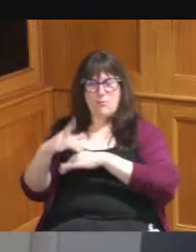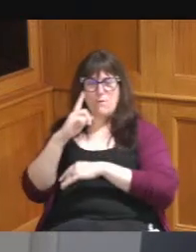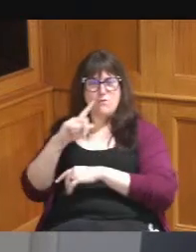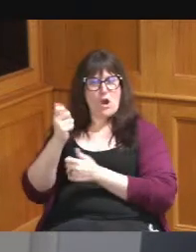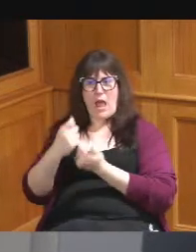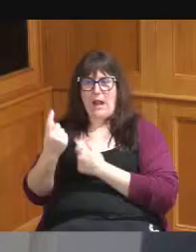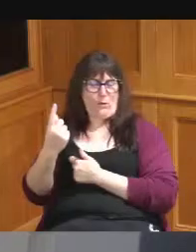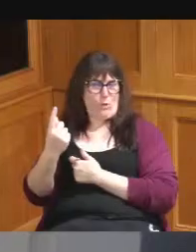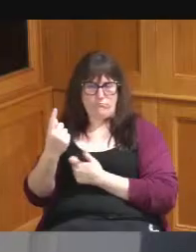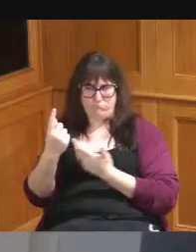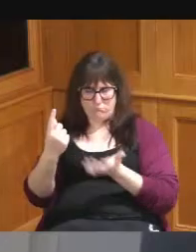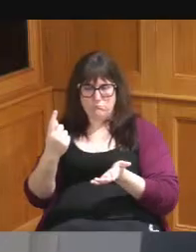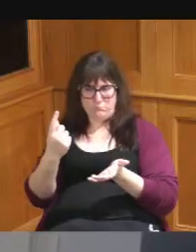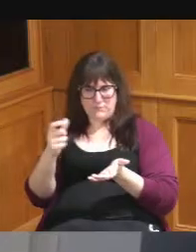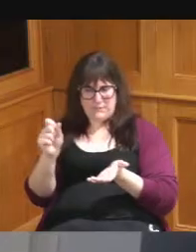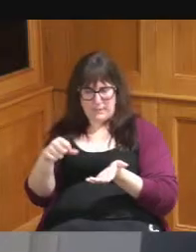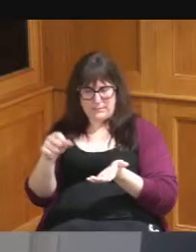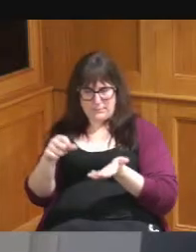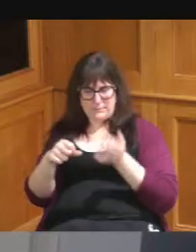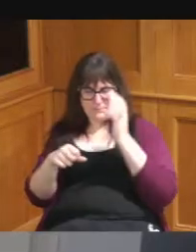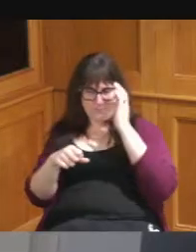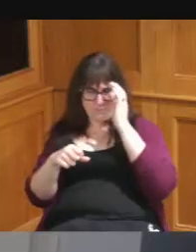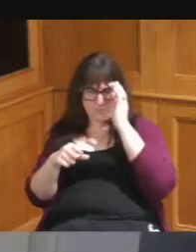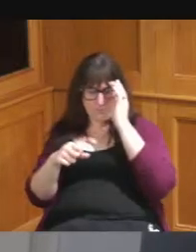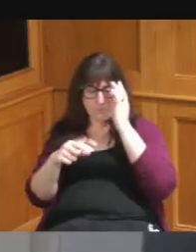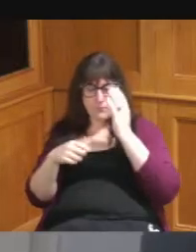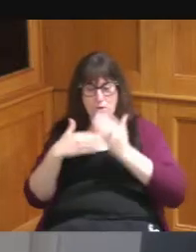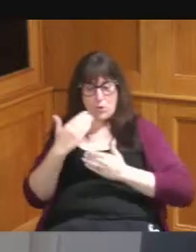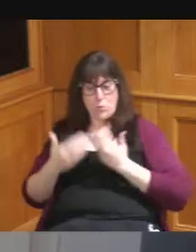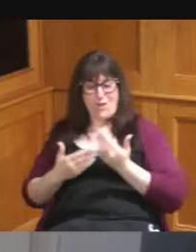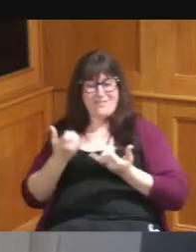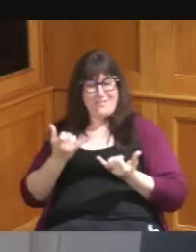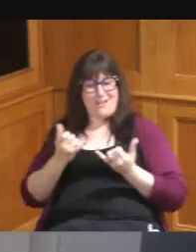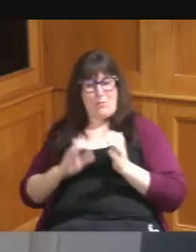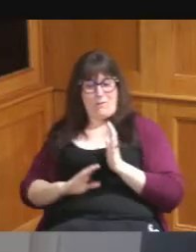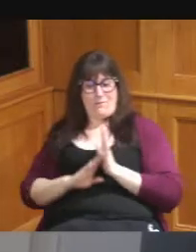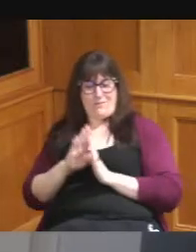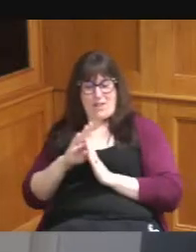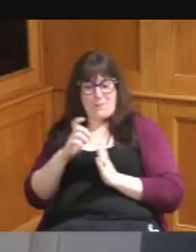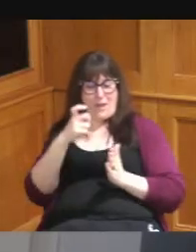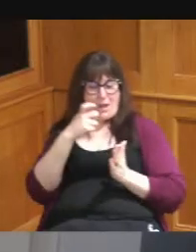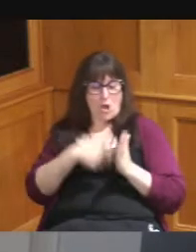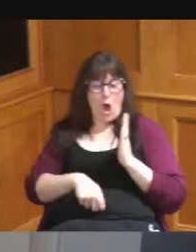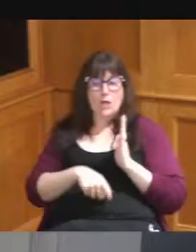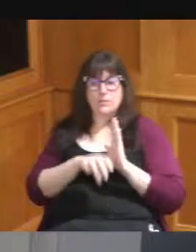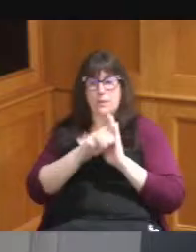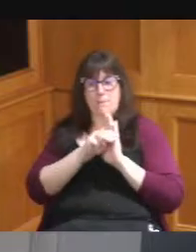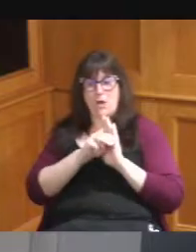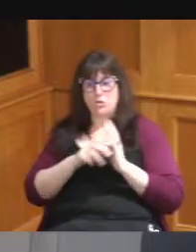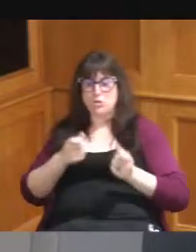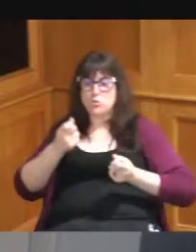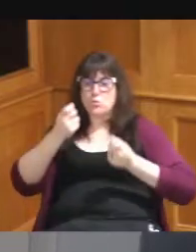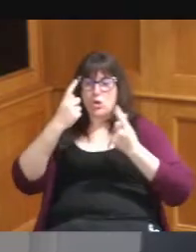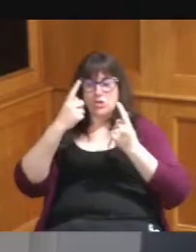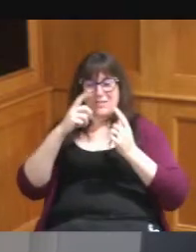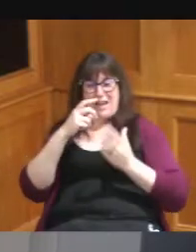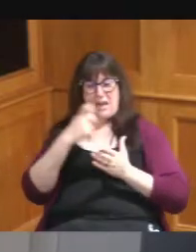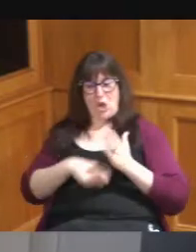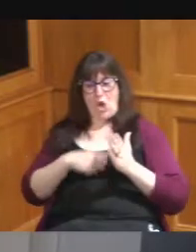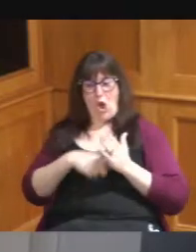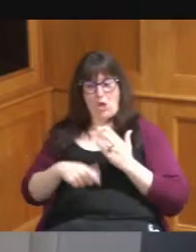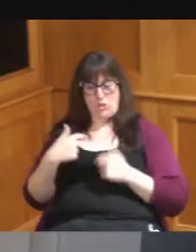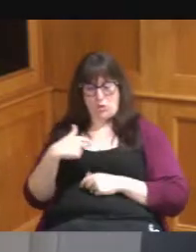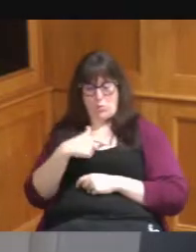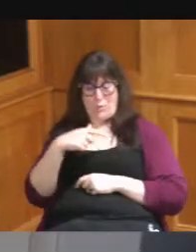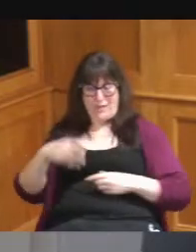to anyone that can use it. We're in the process now of developing cost models to understand our costs and what